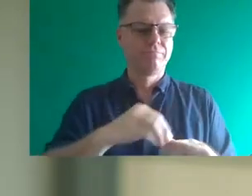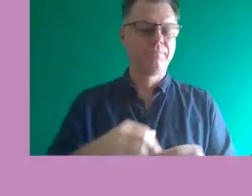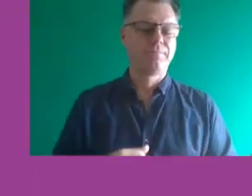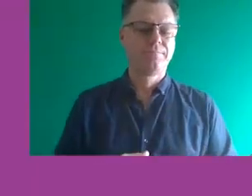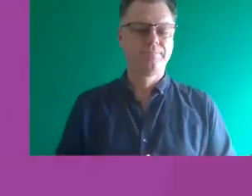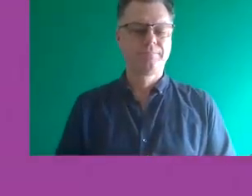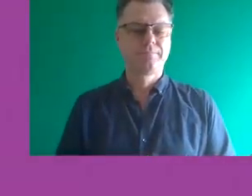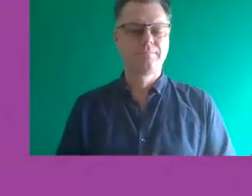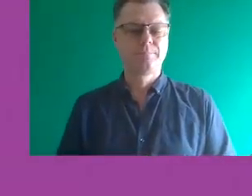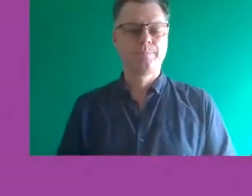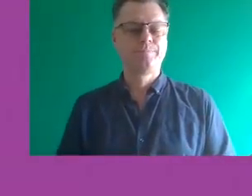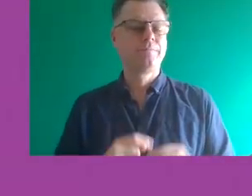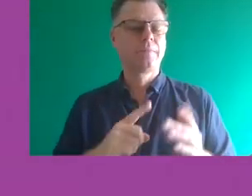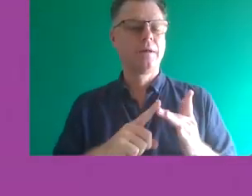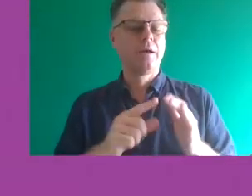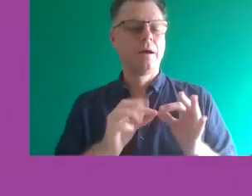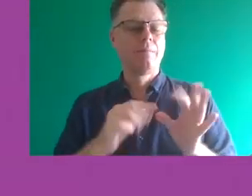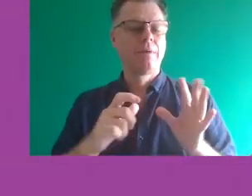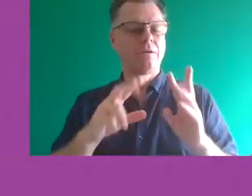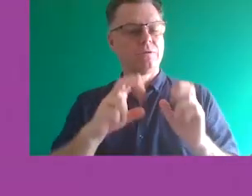occurring.